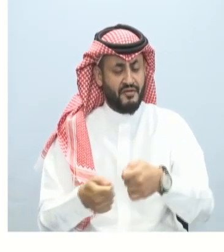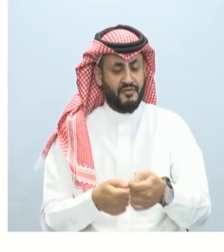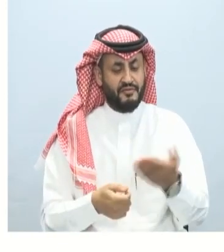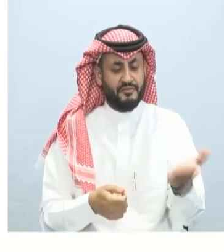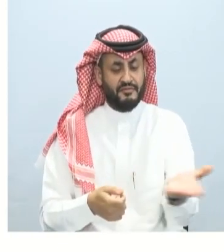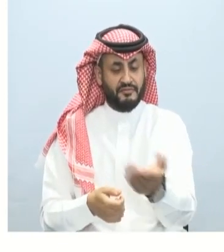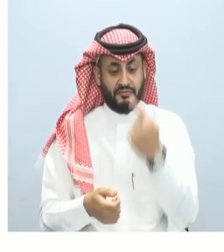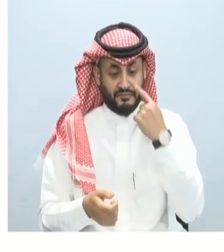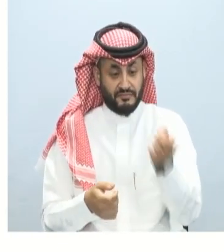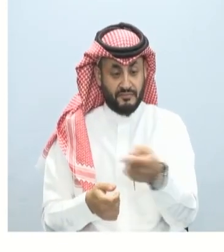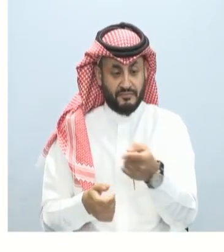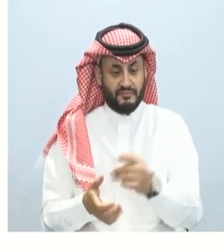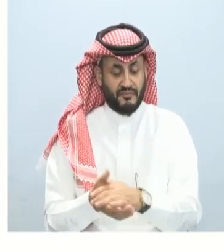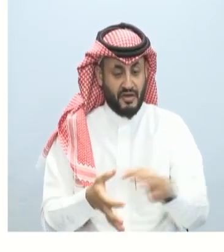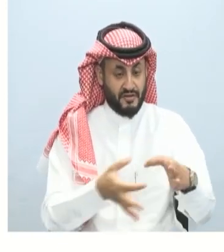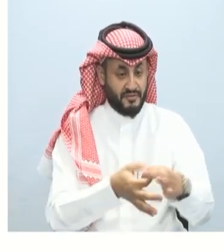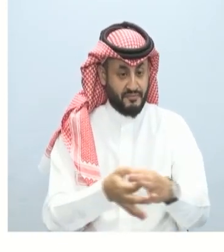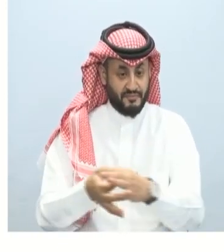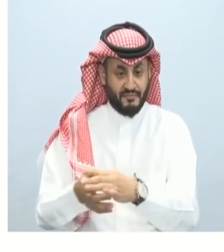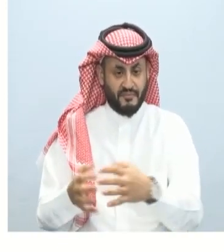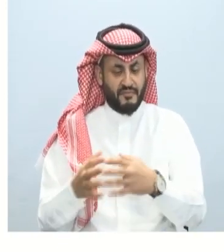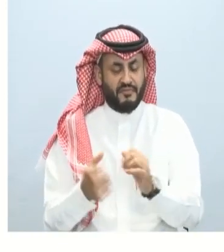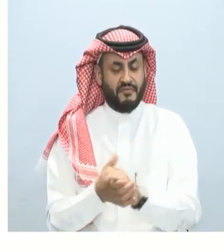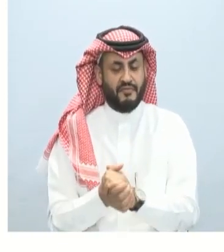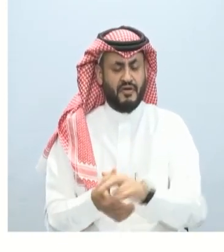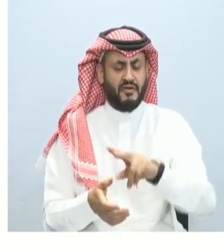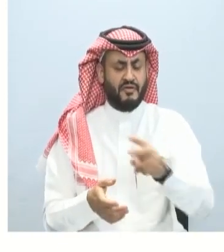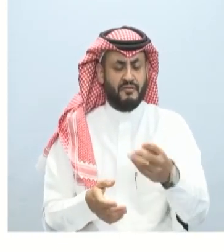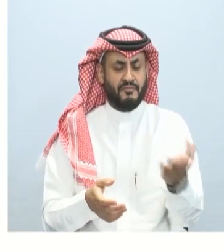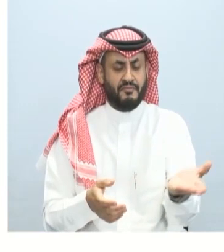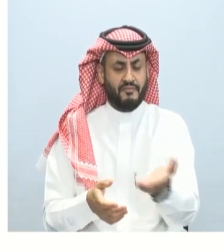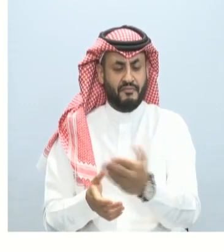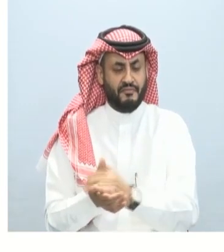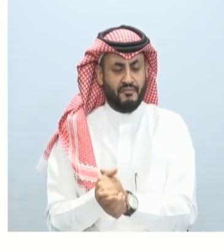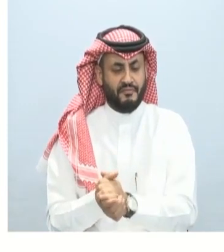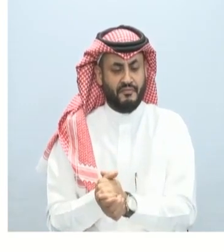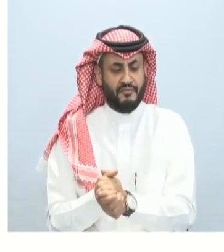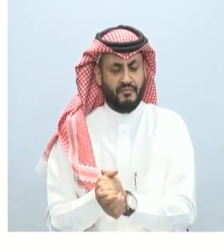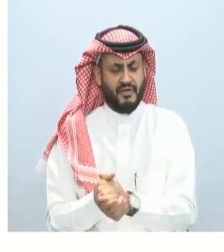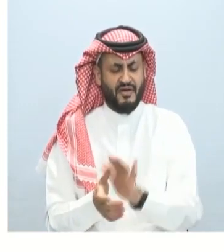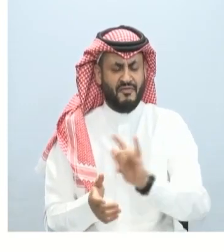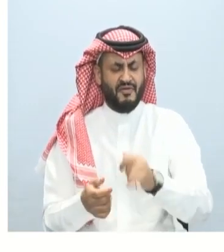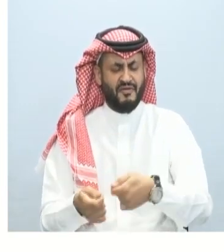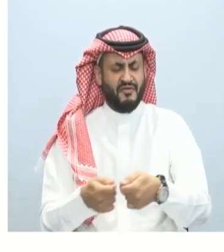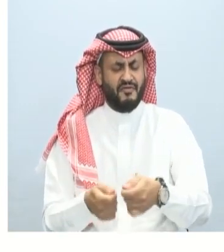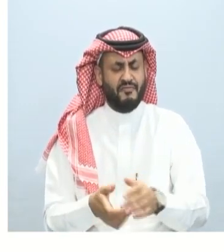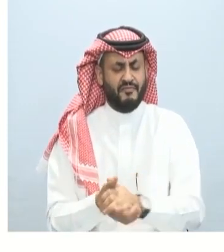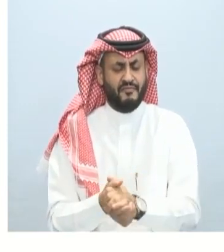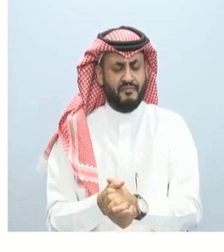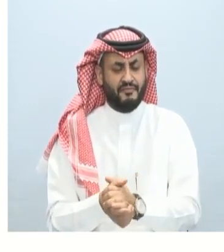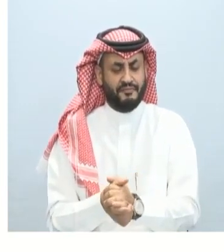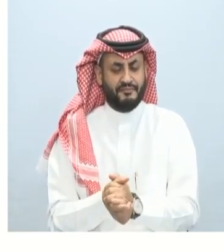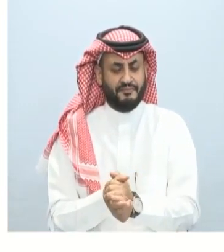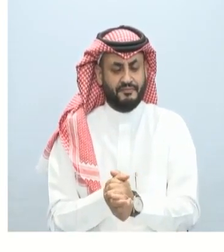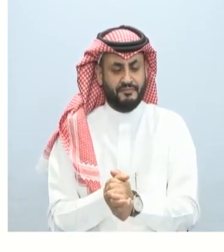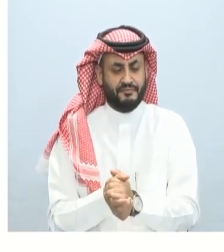note out that we have here the word chain. And I can change the sentence using, I'm not used to shopping in chain stores.